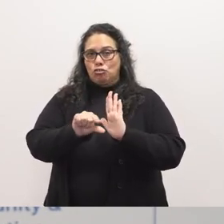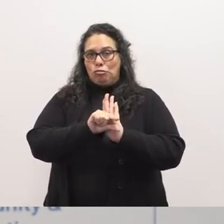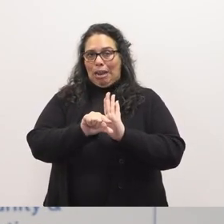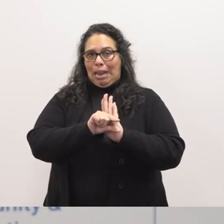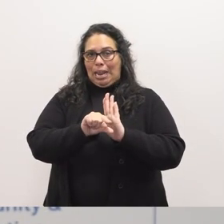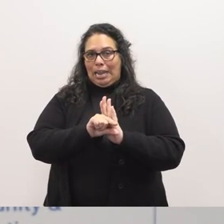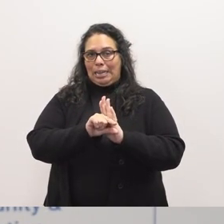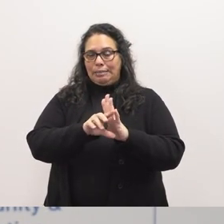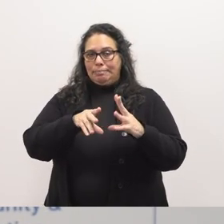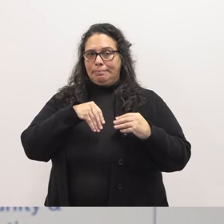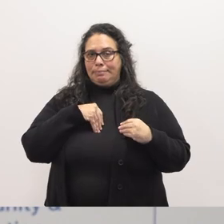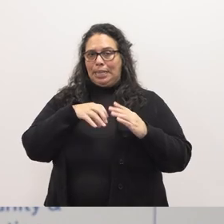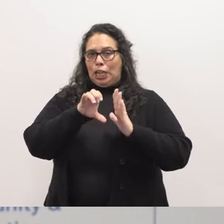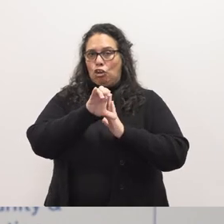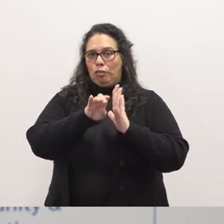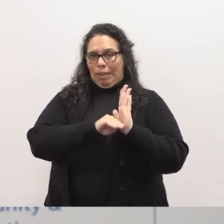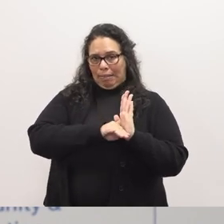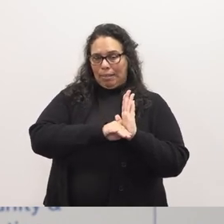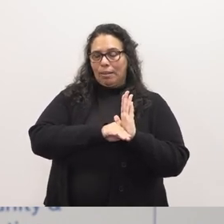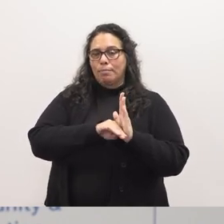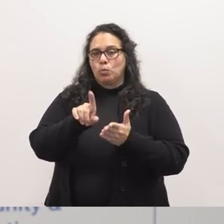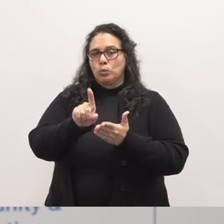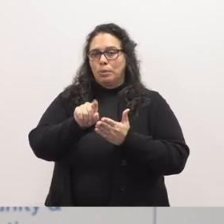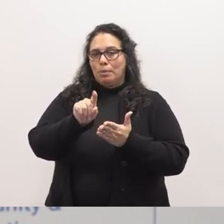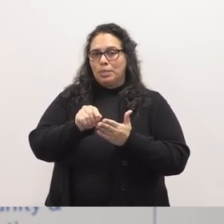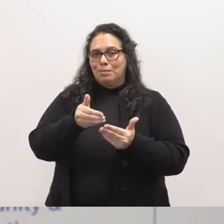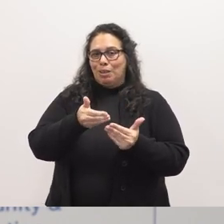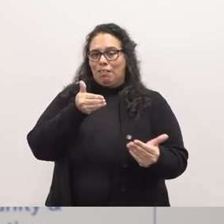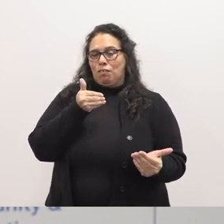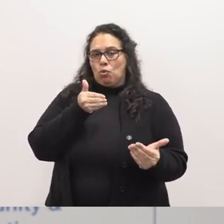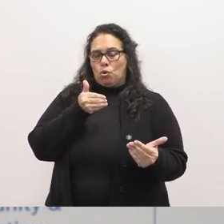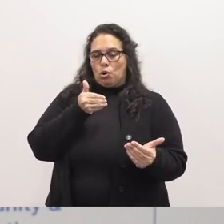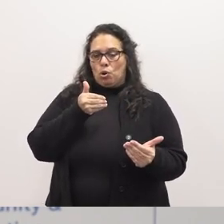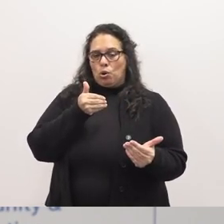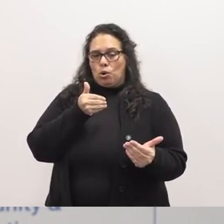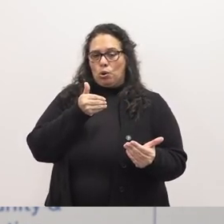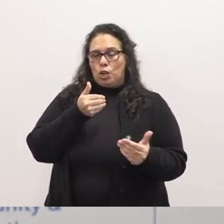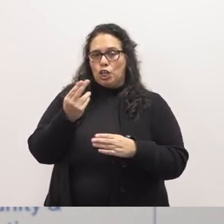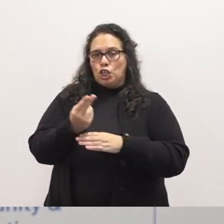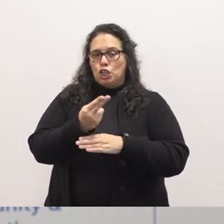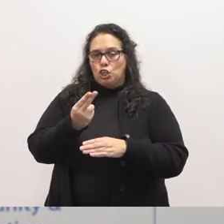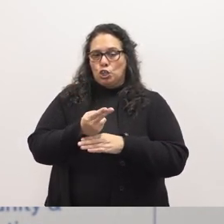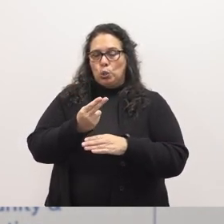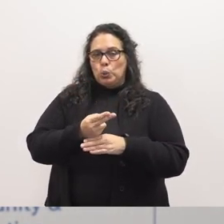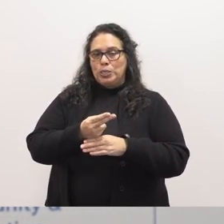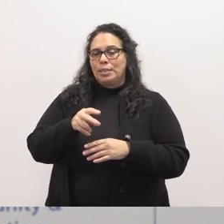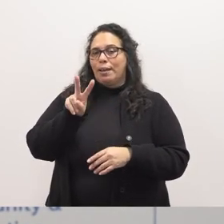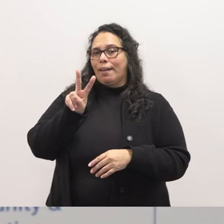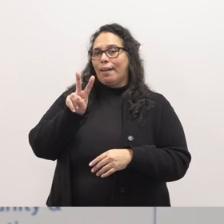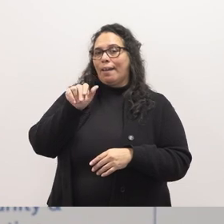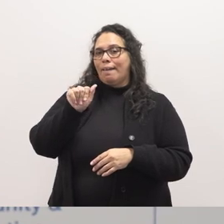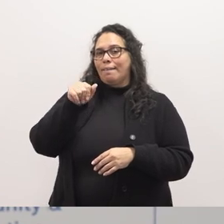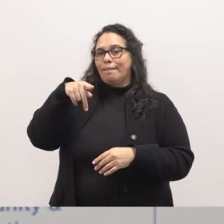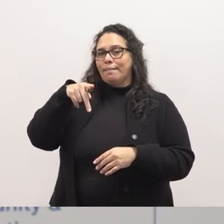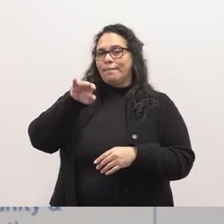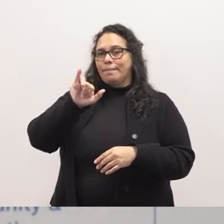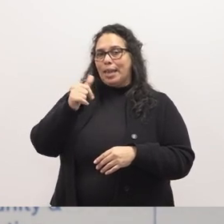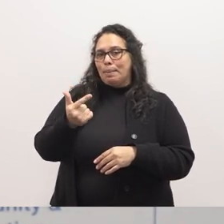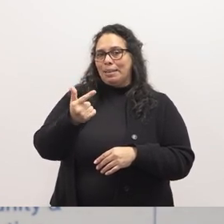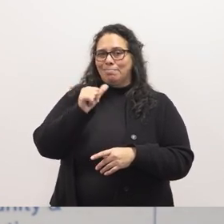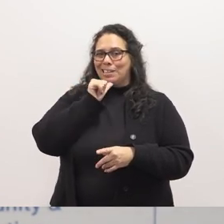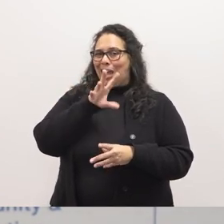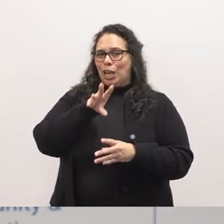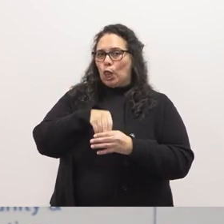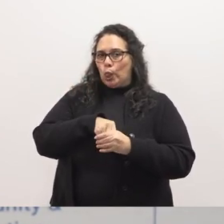adoption curriculum was published before the introduction, the use of vaping, and does not include